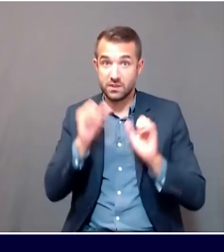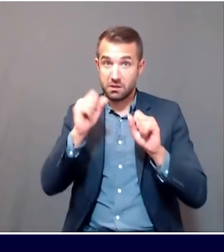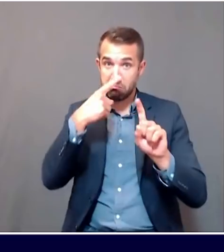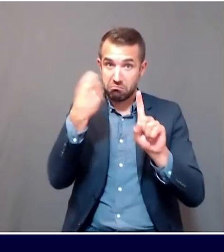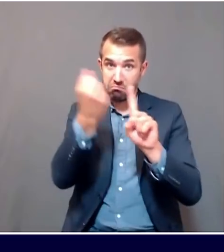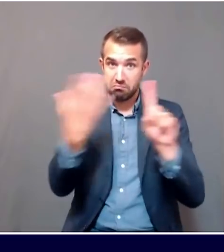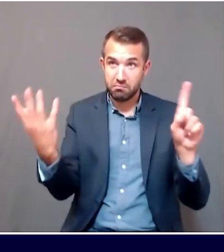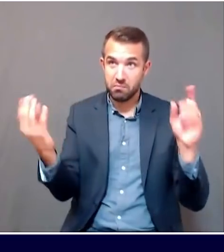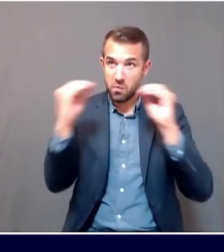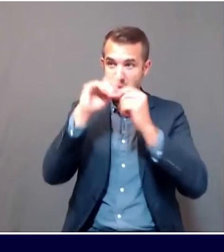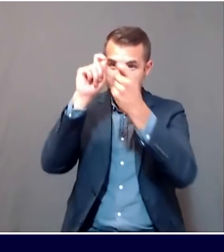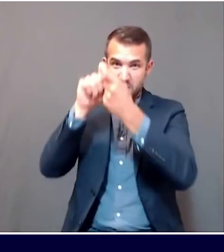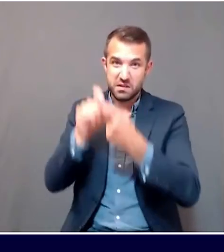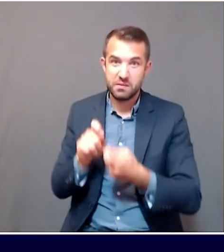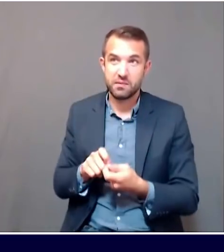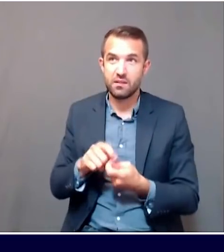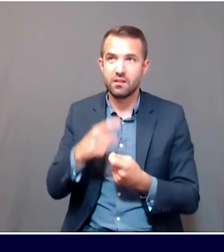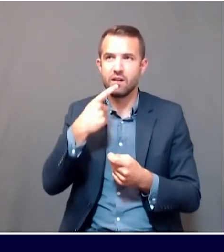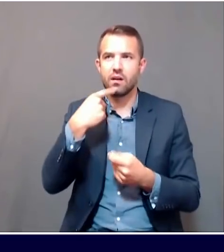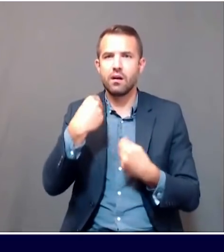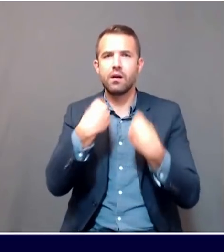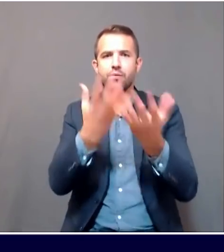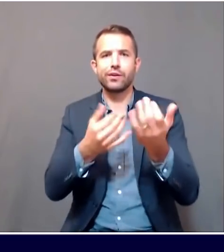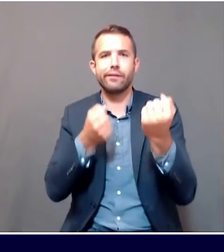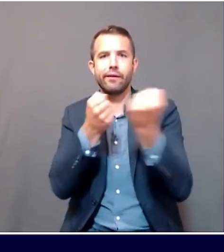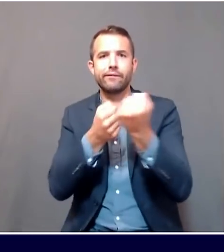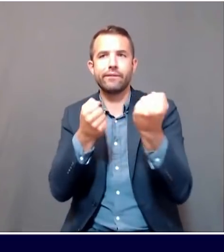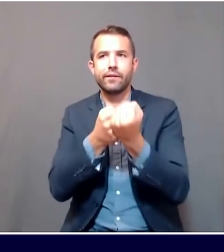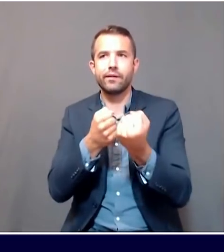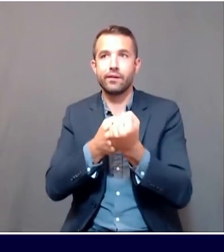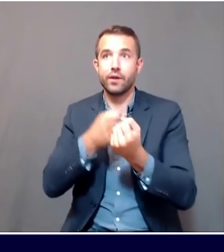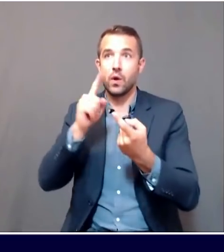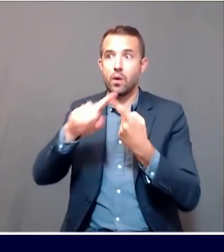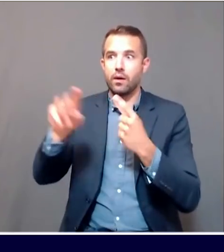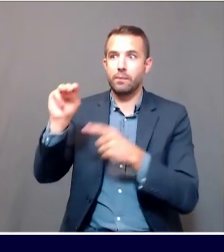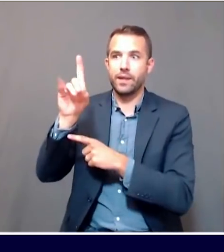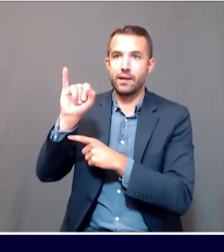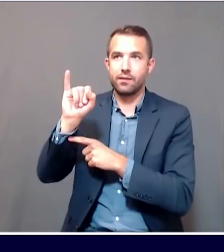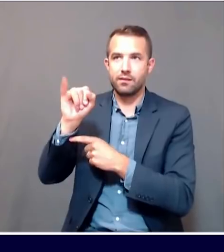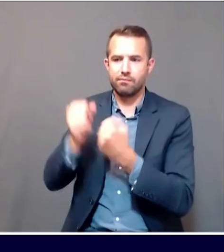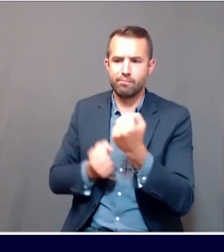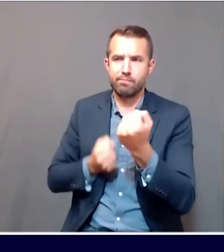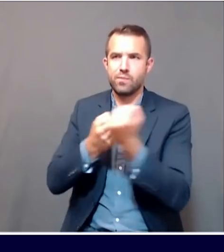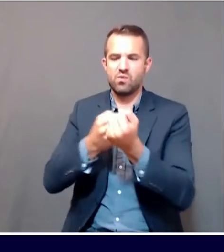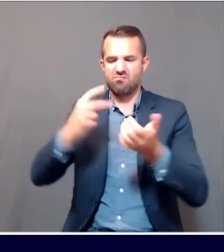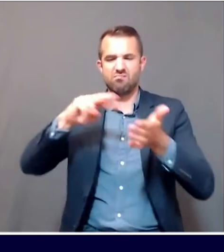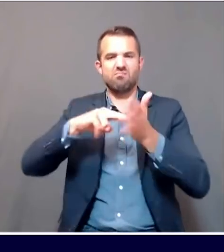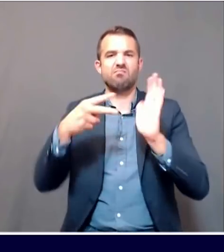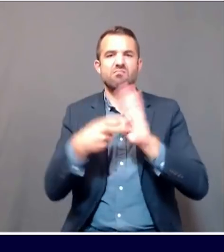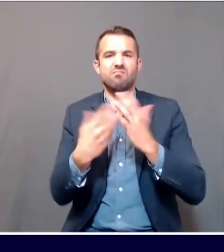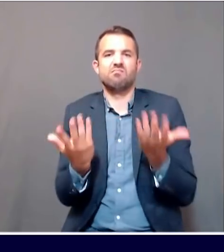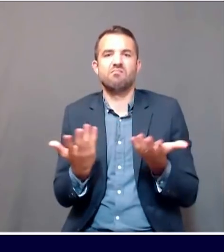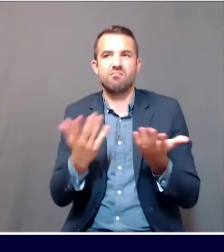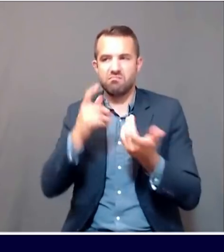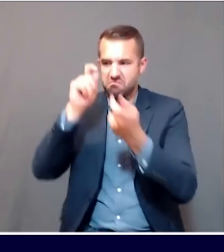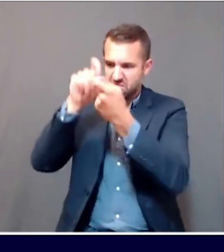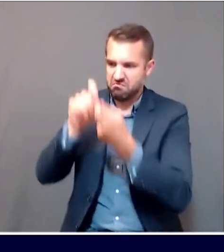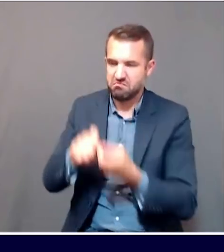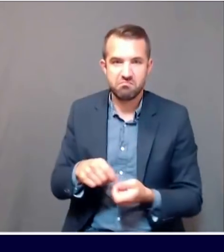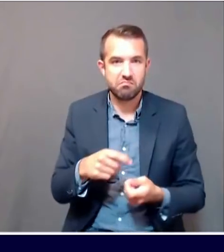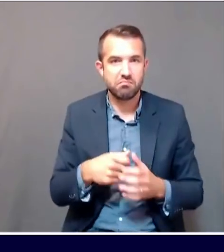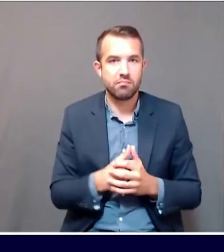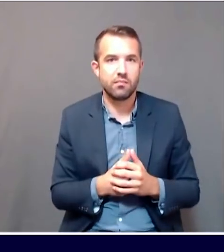support services that the CDC is providing to MDI as they try to sort of corral this potential outbreak?